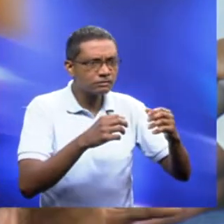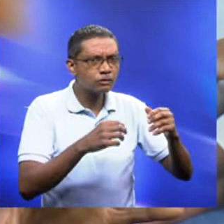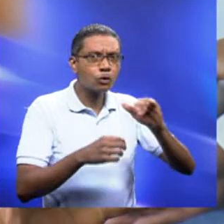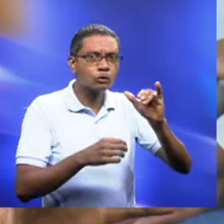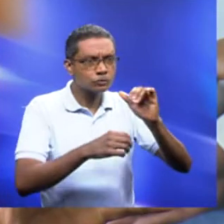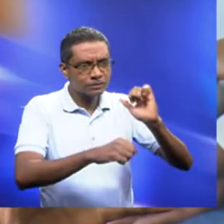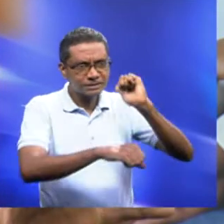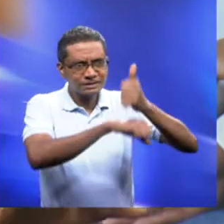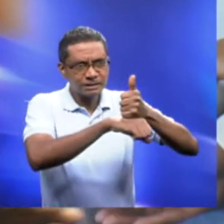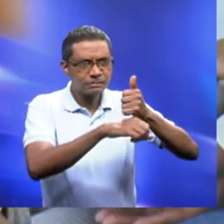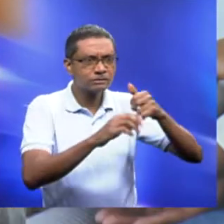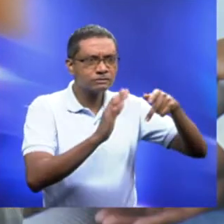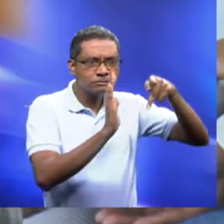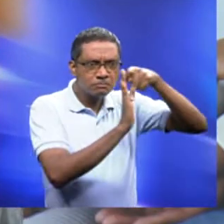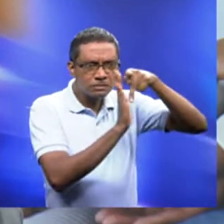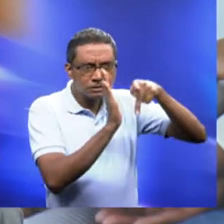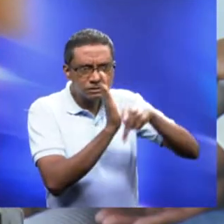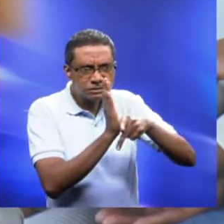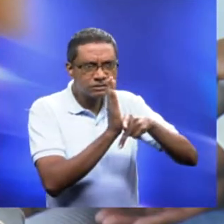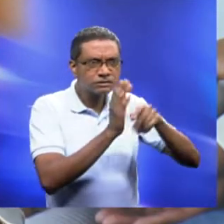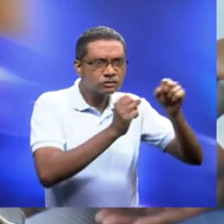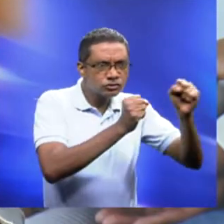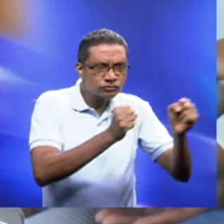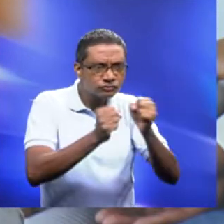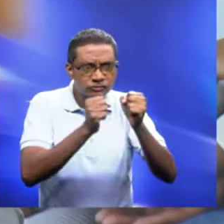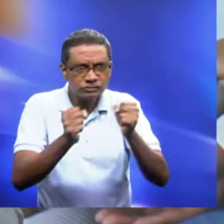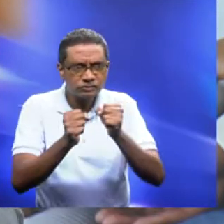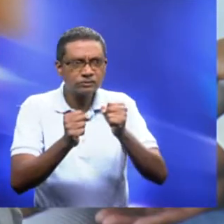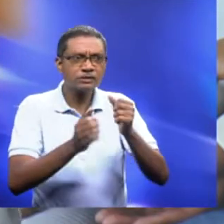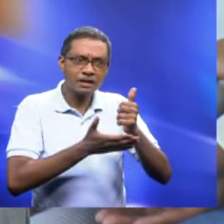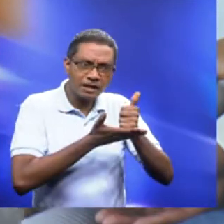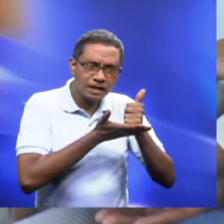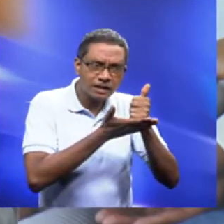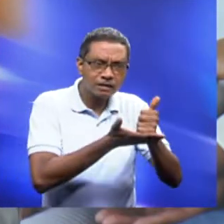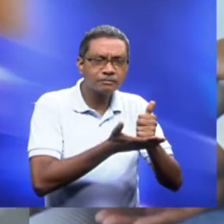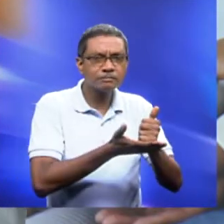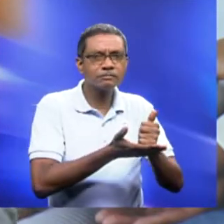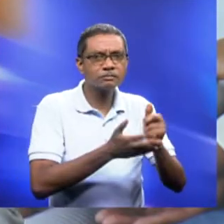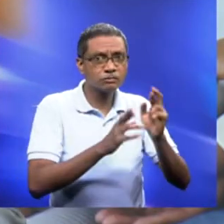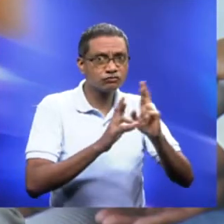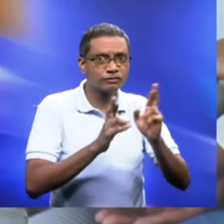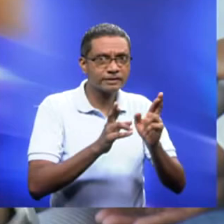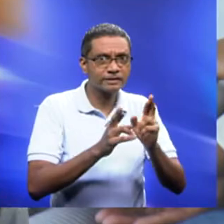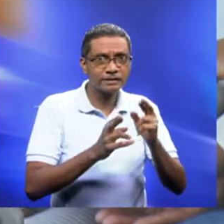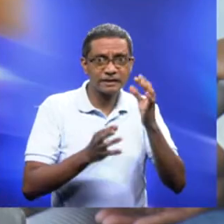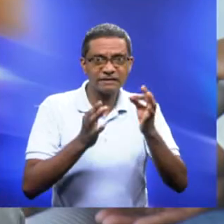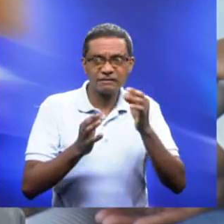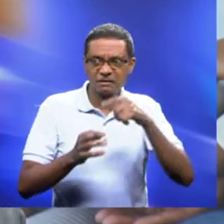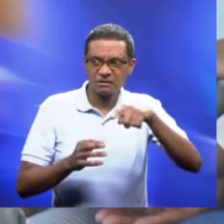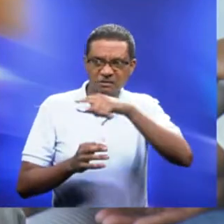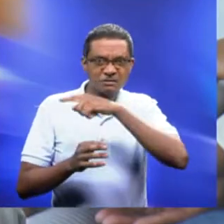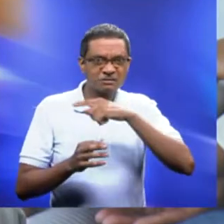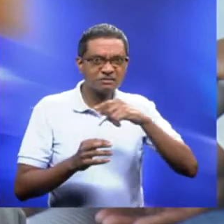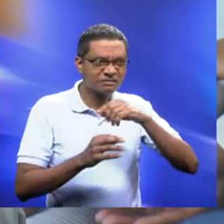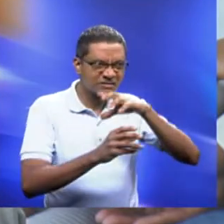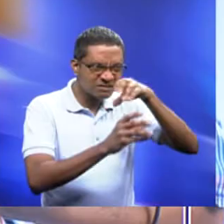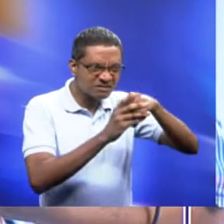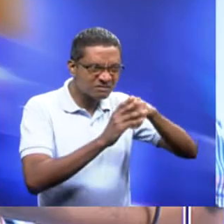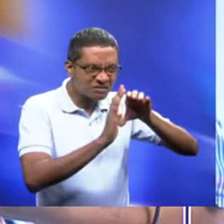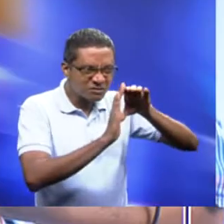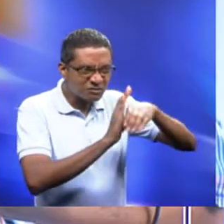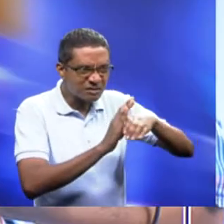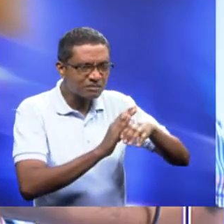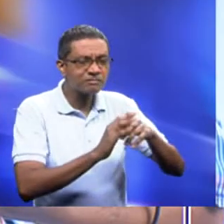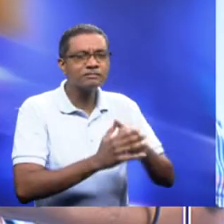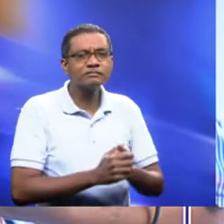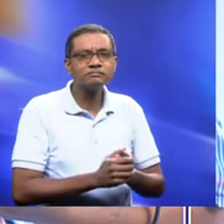to deal with them accordingly. At the level below that, right, in terms of the individual, Some of the things that we need